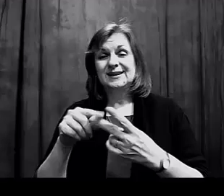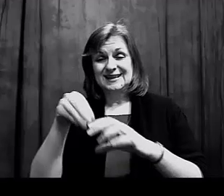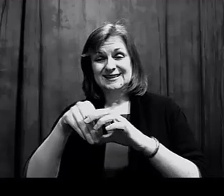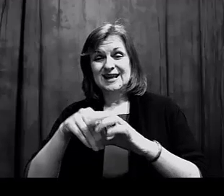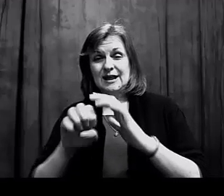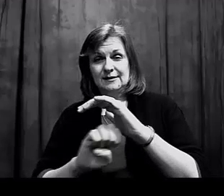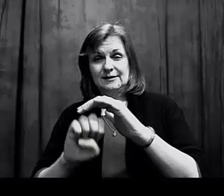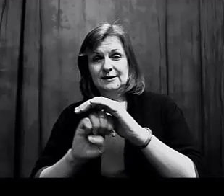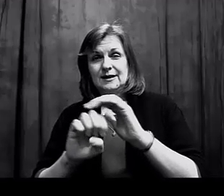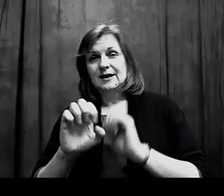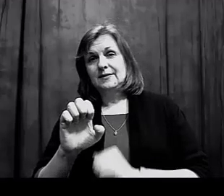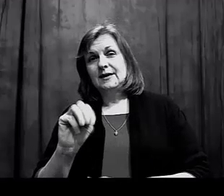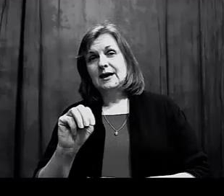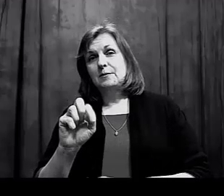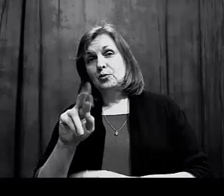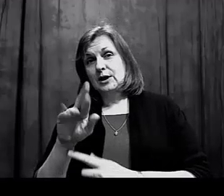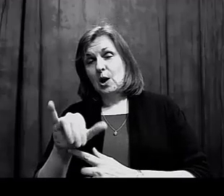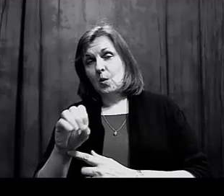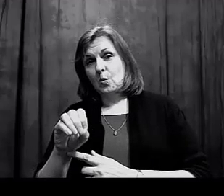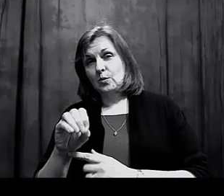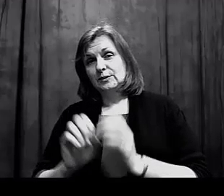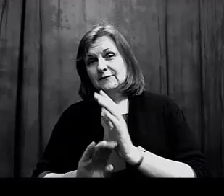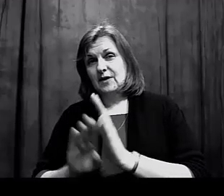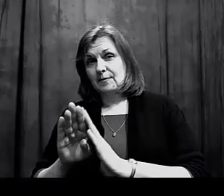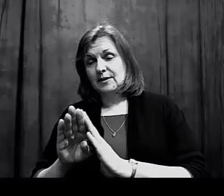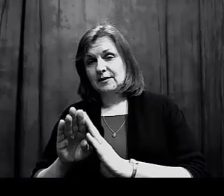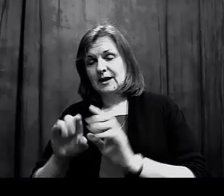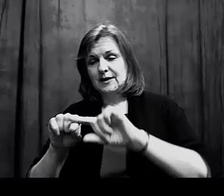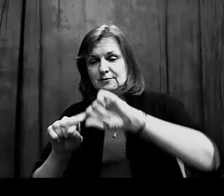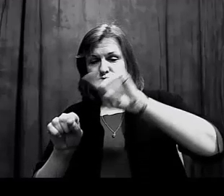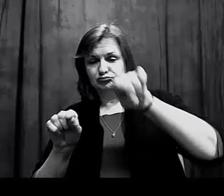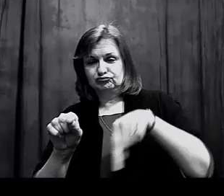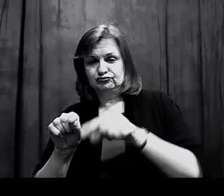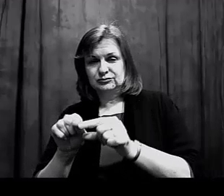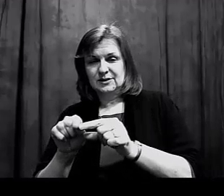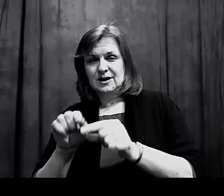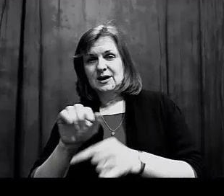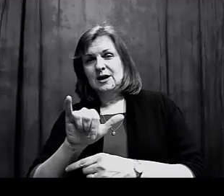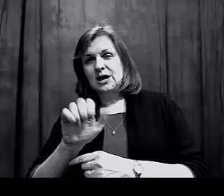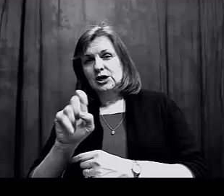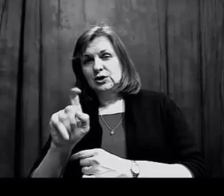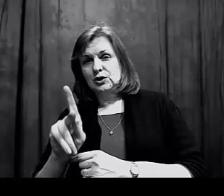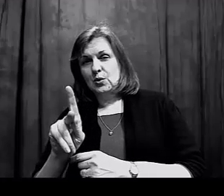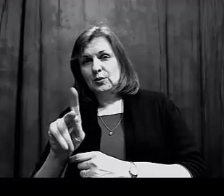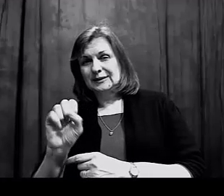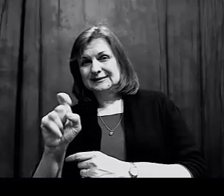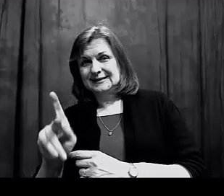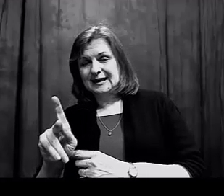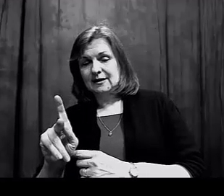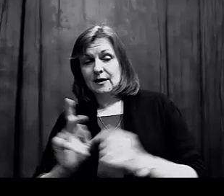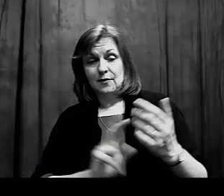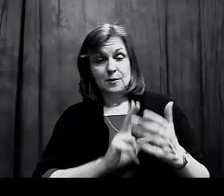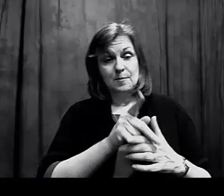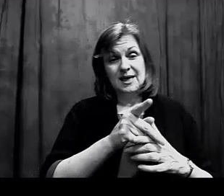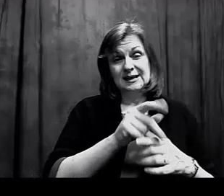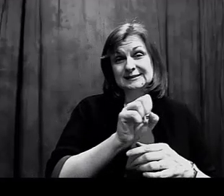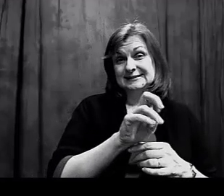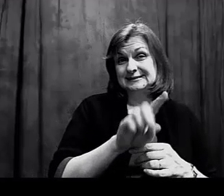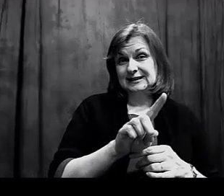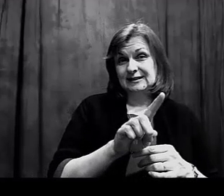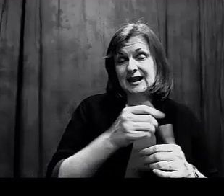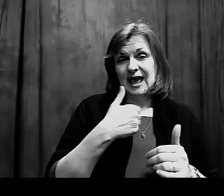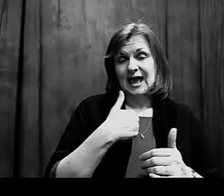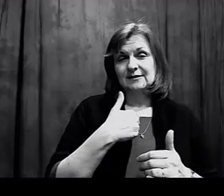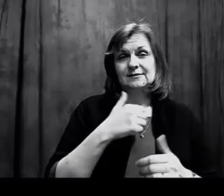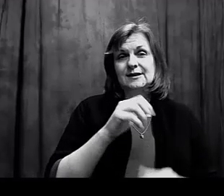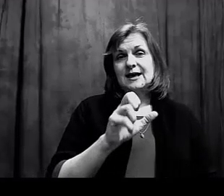seed coat. There's the embryo inside, of course, developing, and then there's a yolk sac. Well, in our